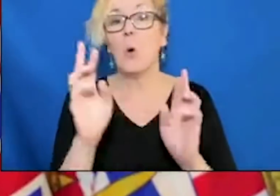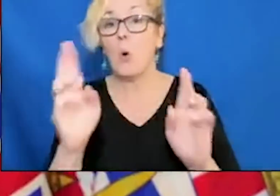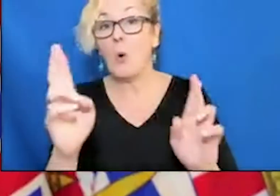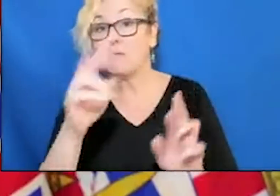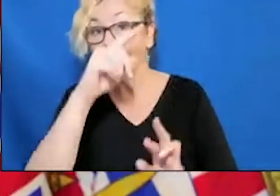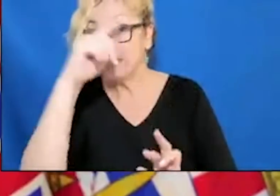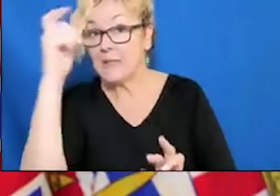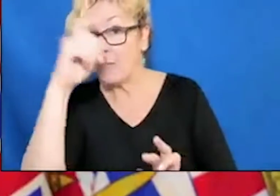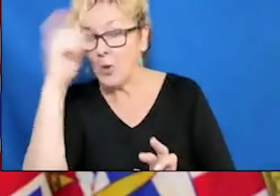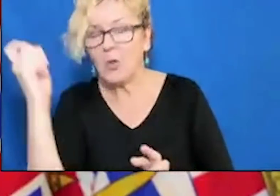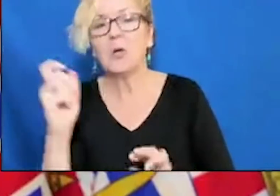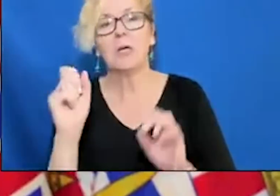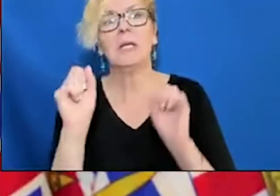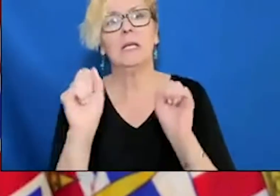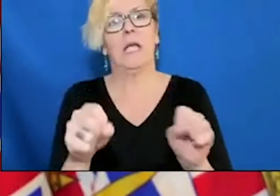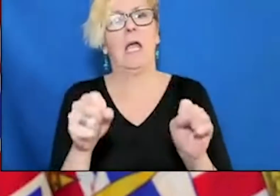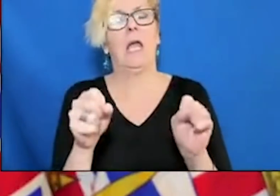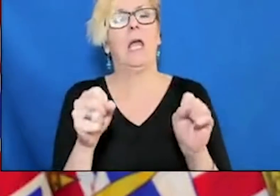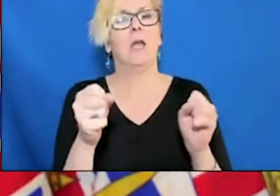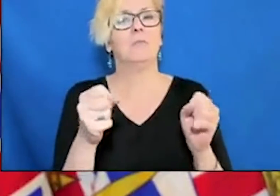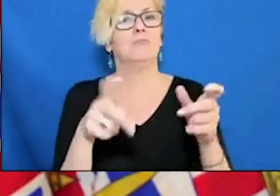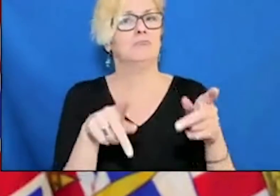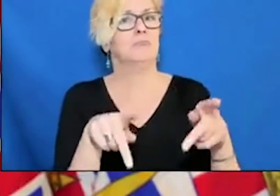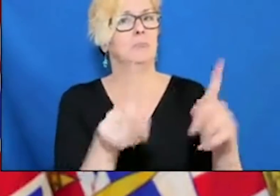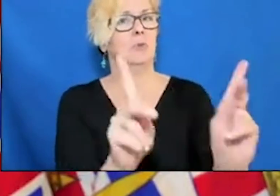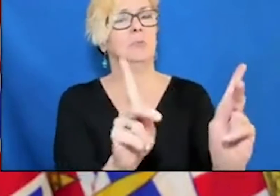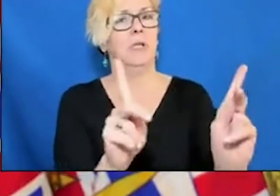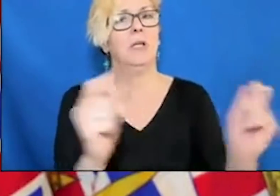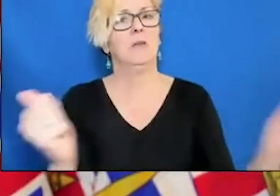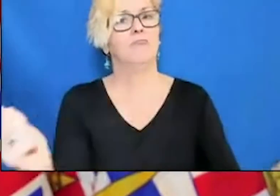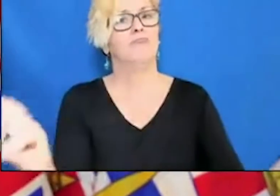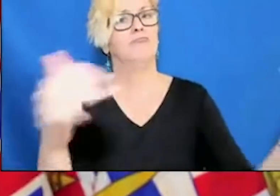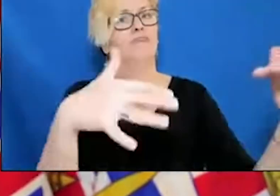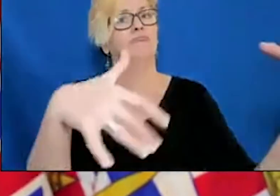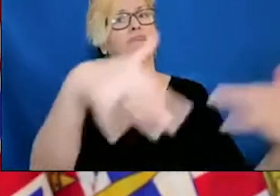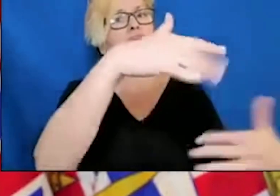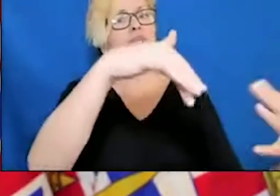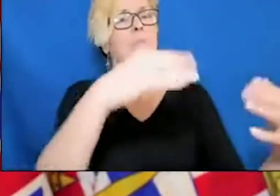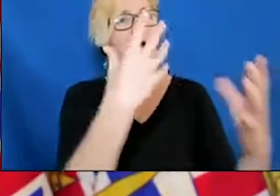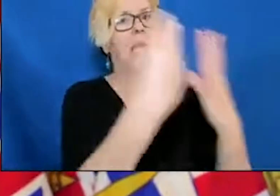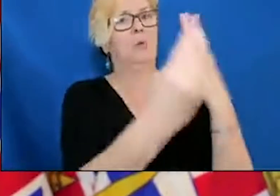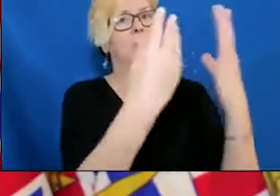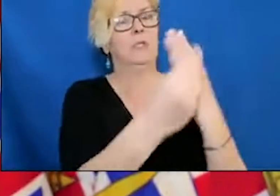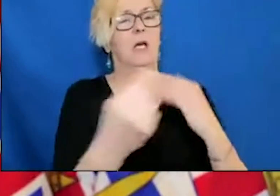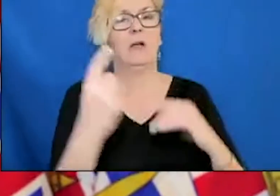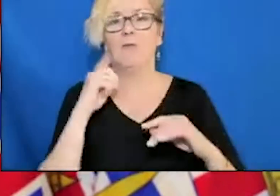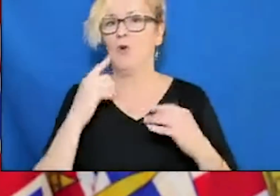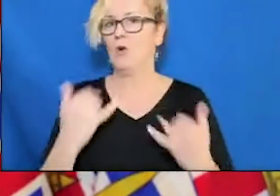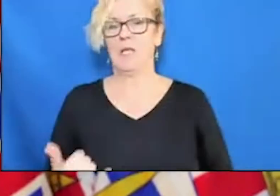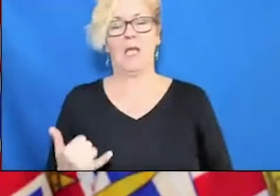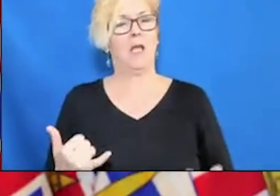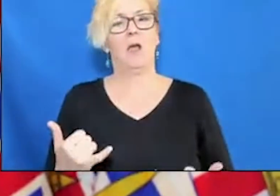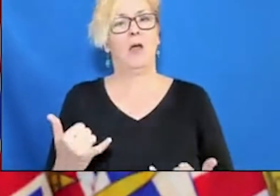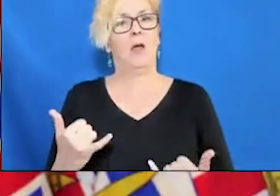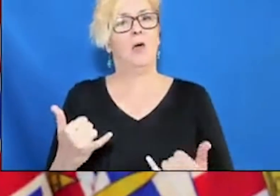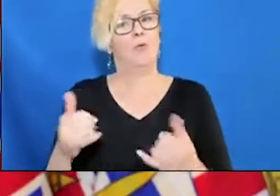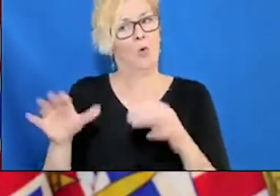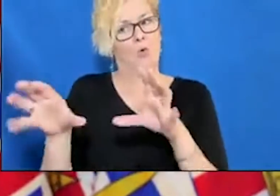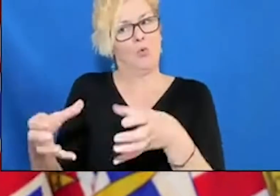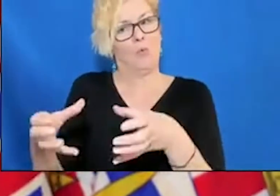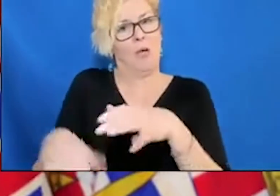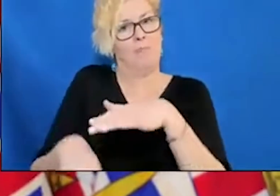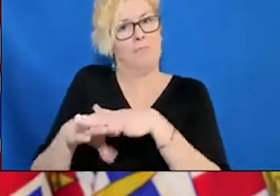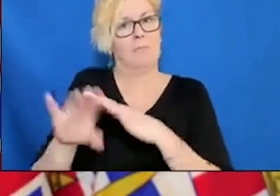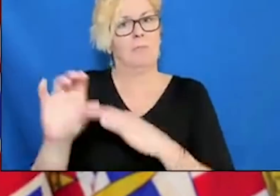continue to support our children to be in school. And we can continue to support our immunization programs so